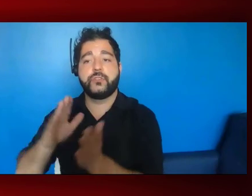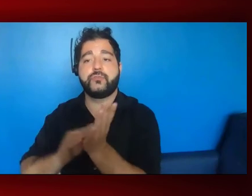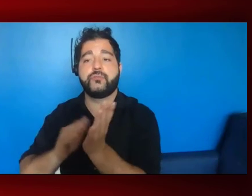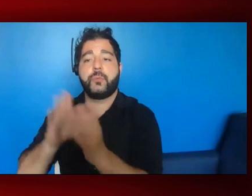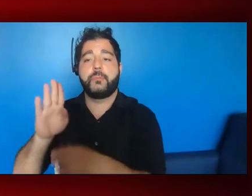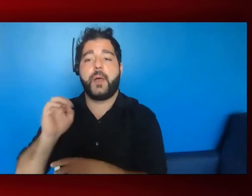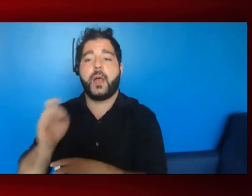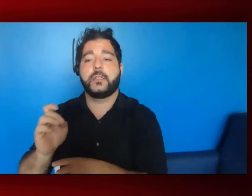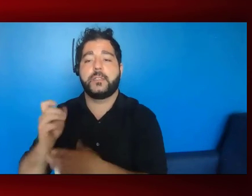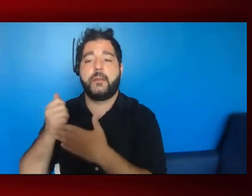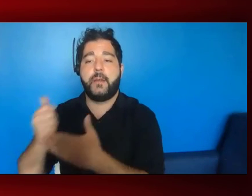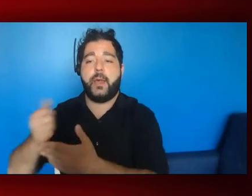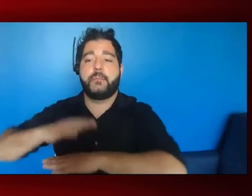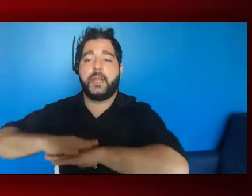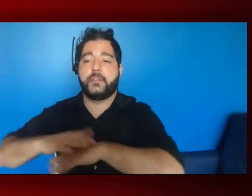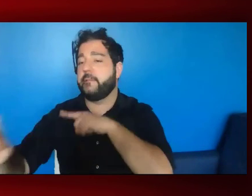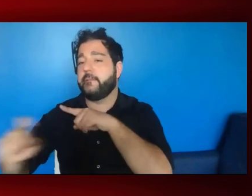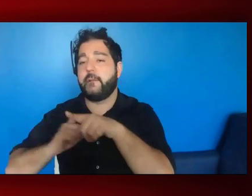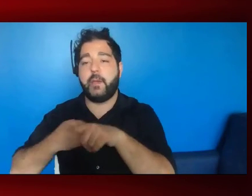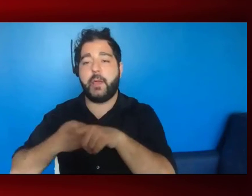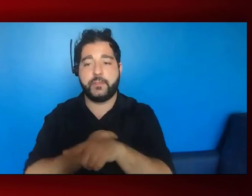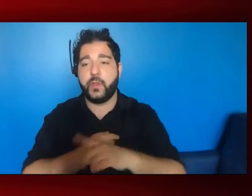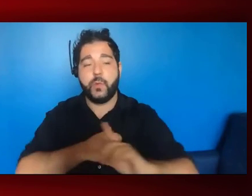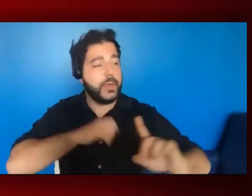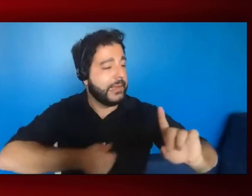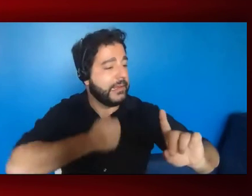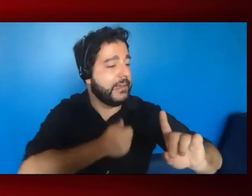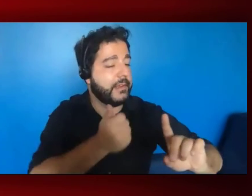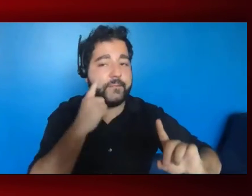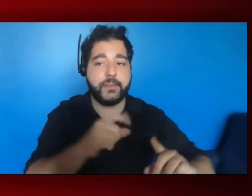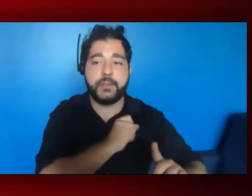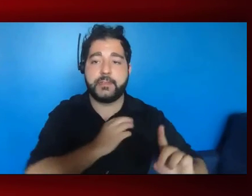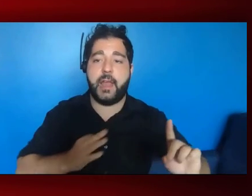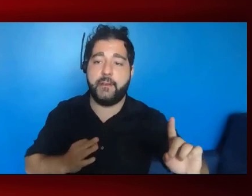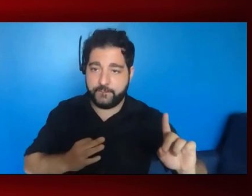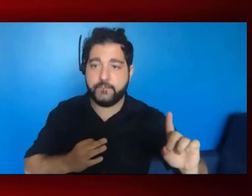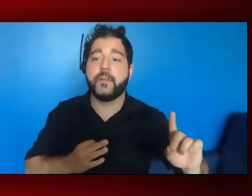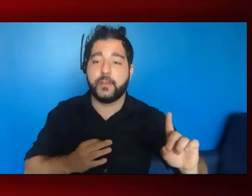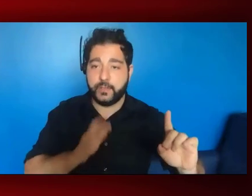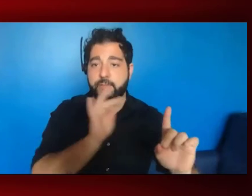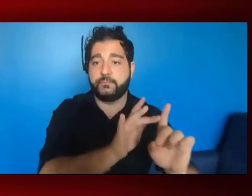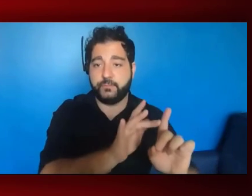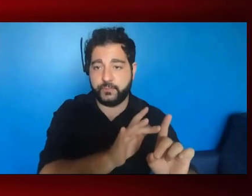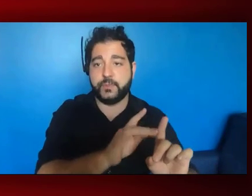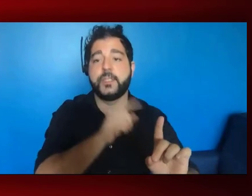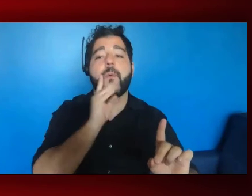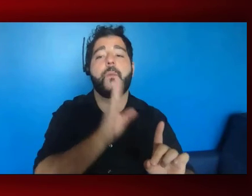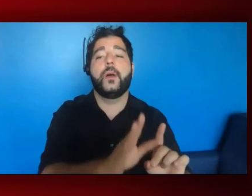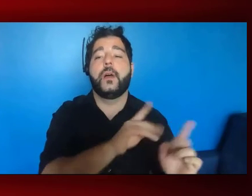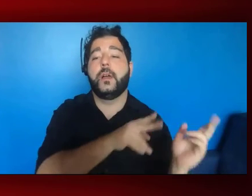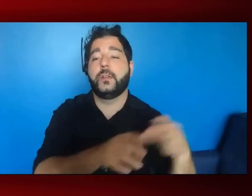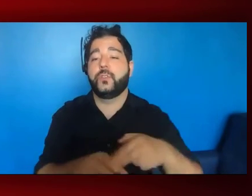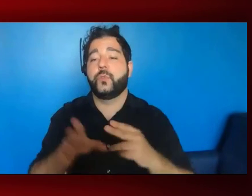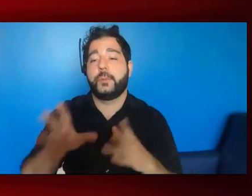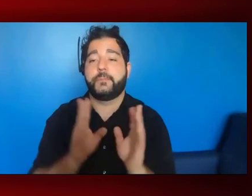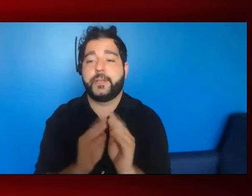Wednesday. Call us, we'll chase down the staff member. They will likely join your meeting a little late, but even